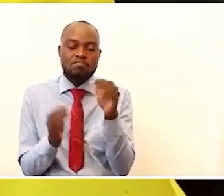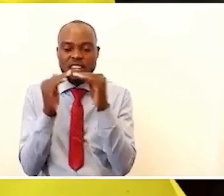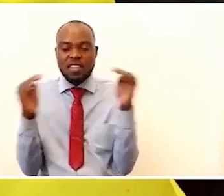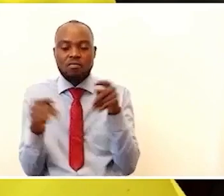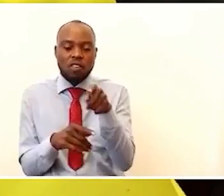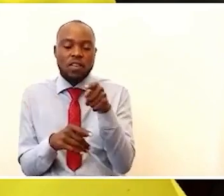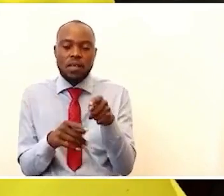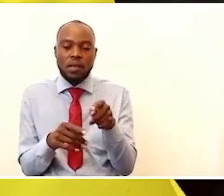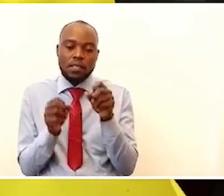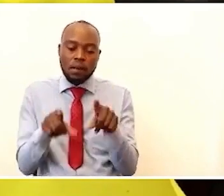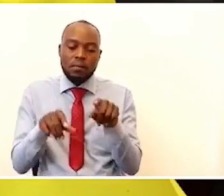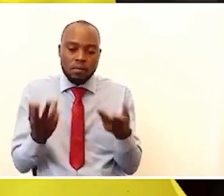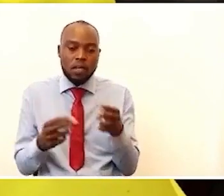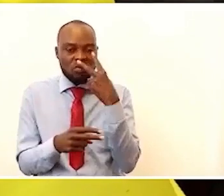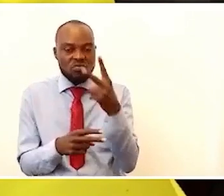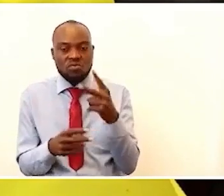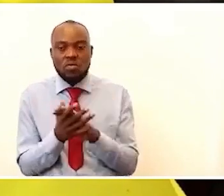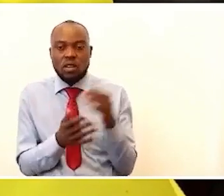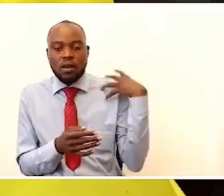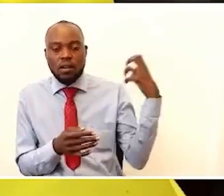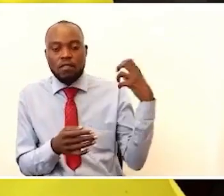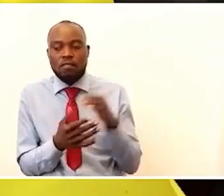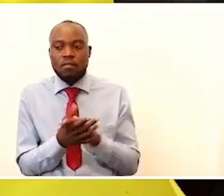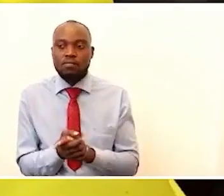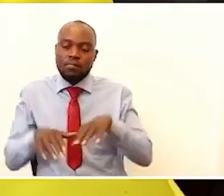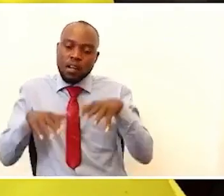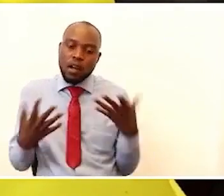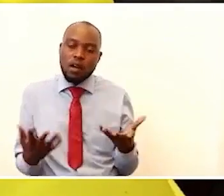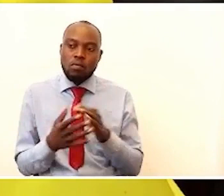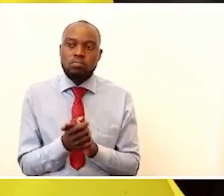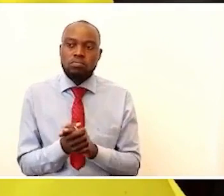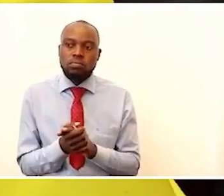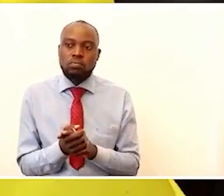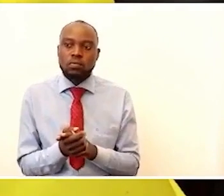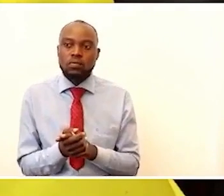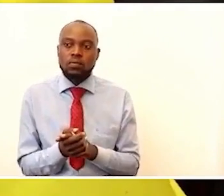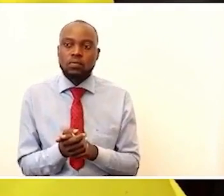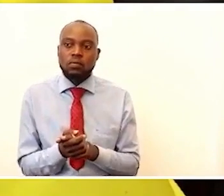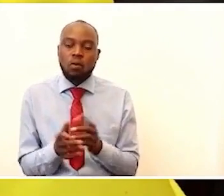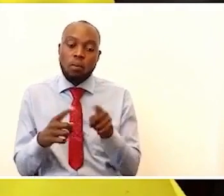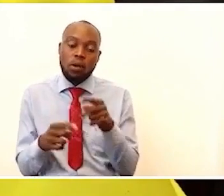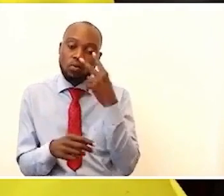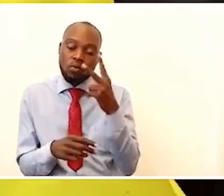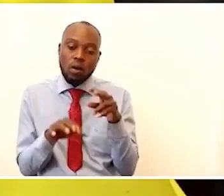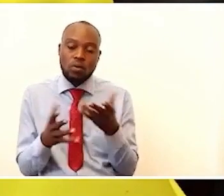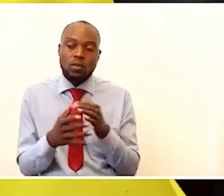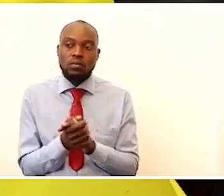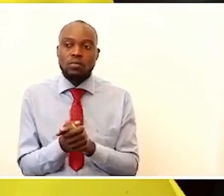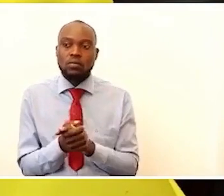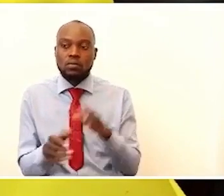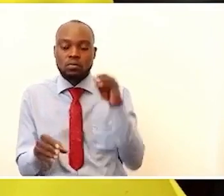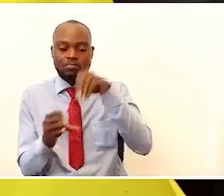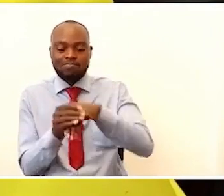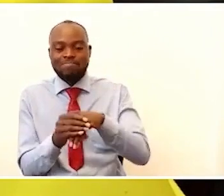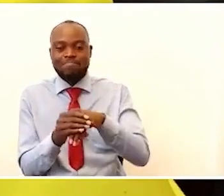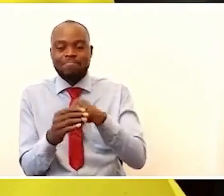at reframing governments which then push back on women's liberation and ensure that we invest in areas